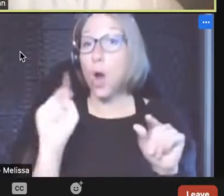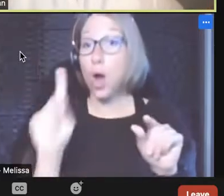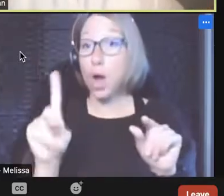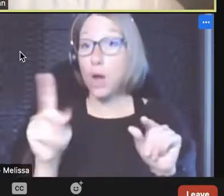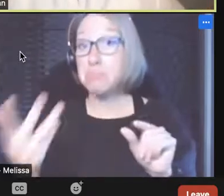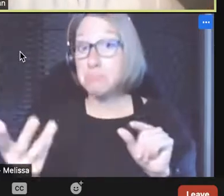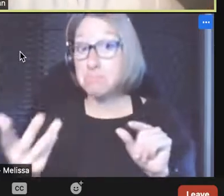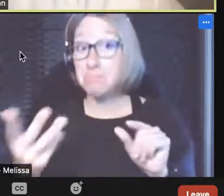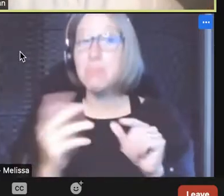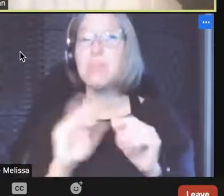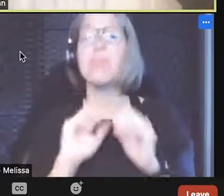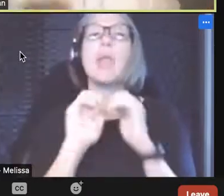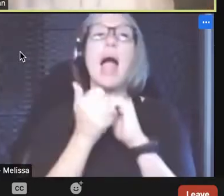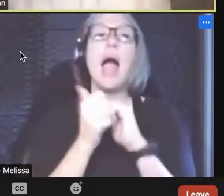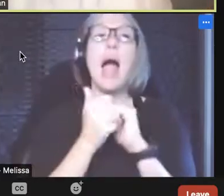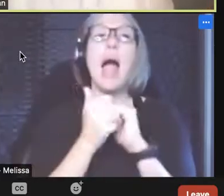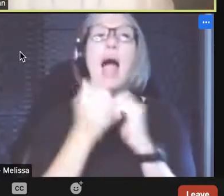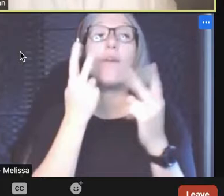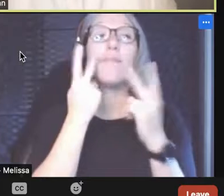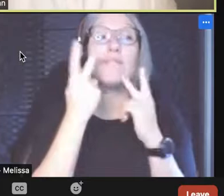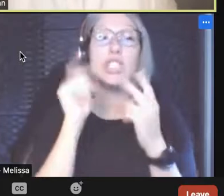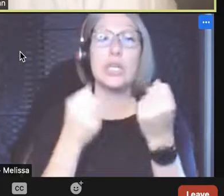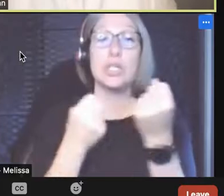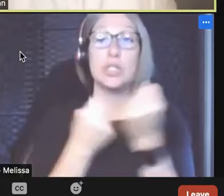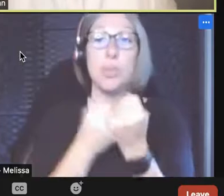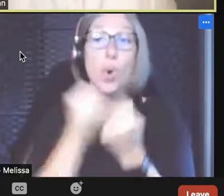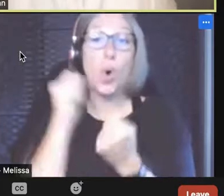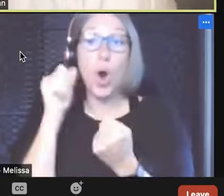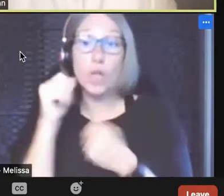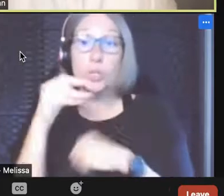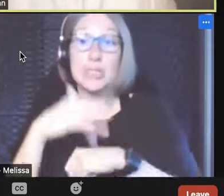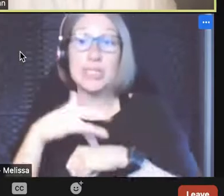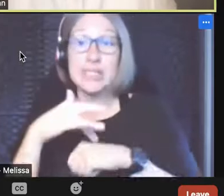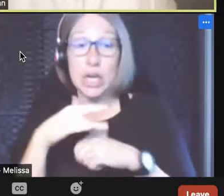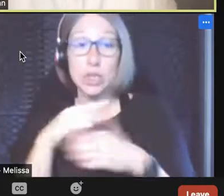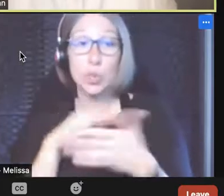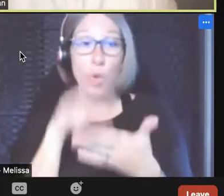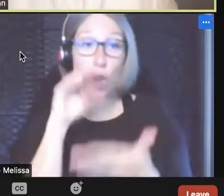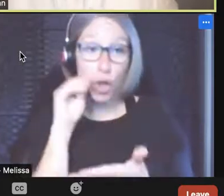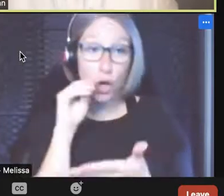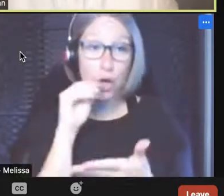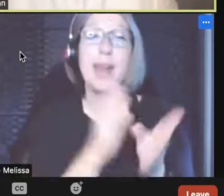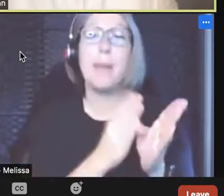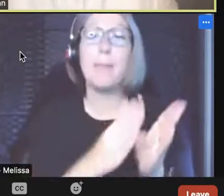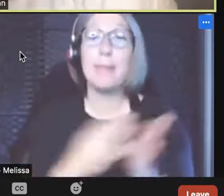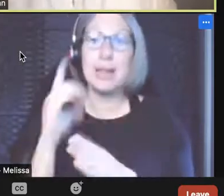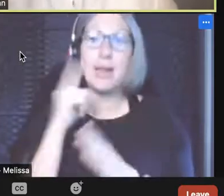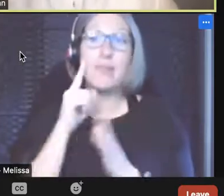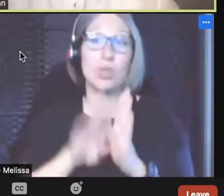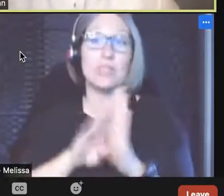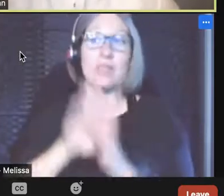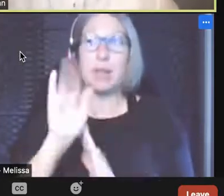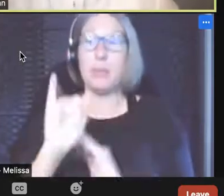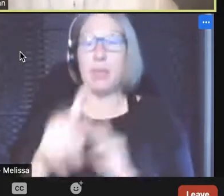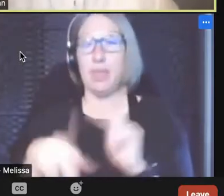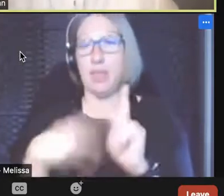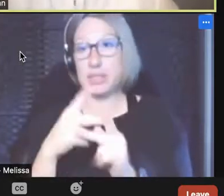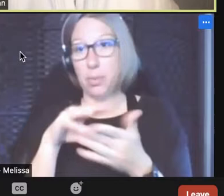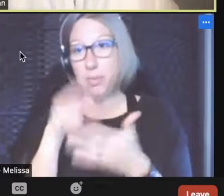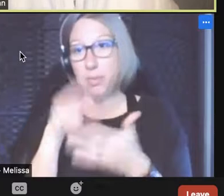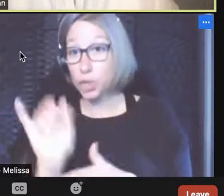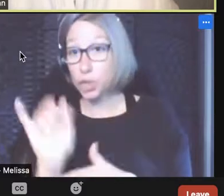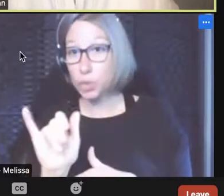support auditory and tactual learning, and then plan for developing tactual, auditory and tactual. This is not an either